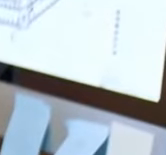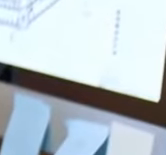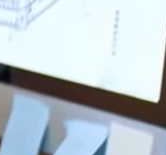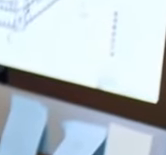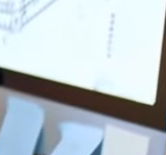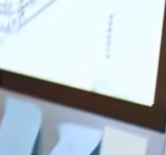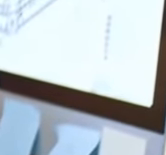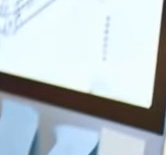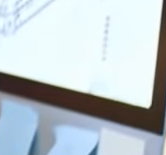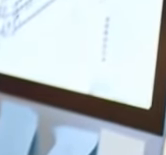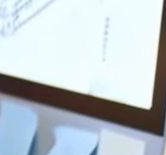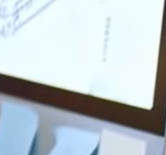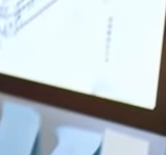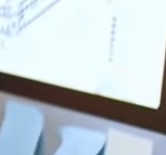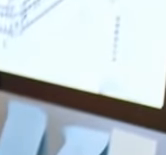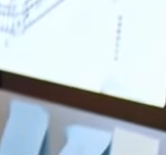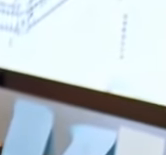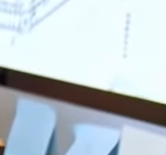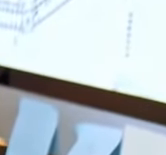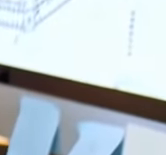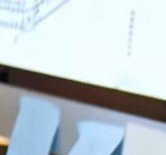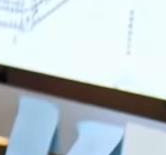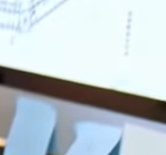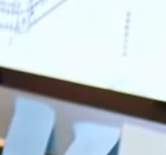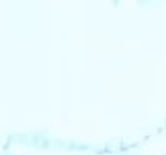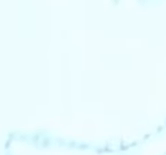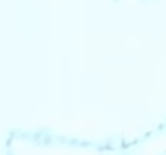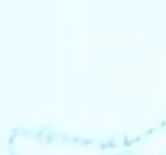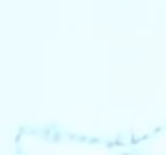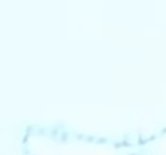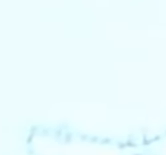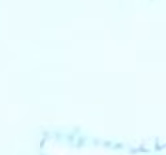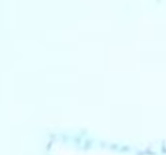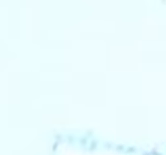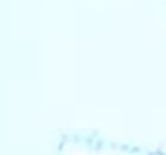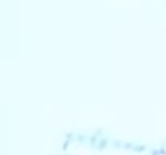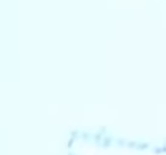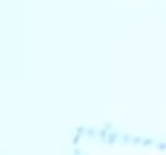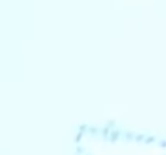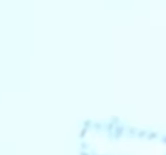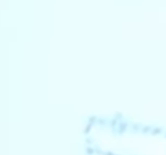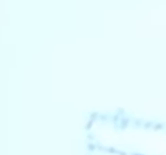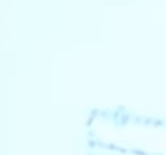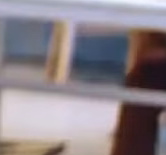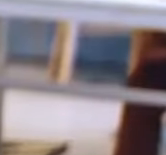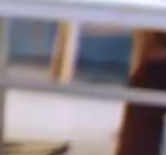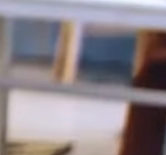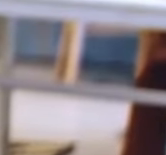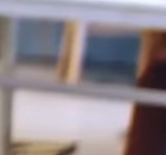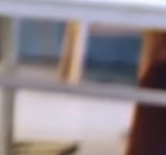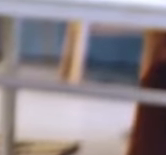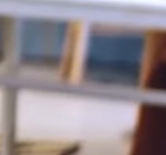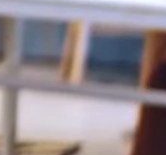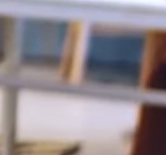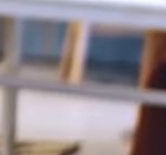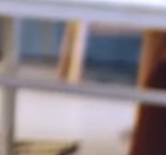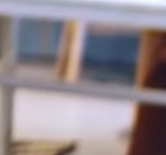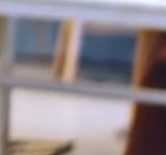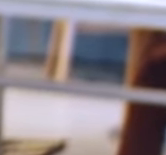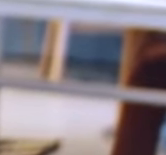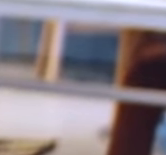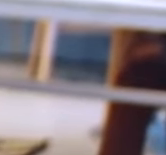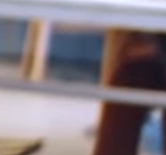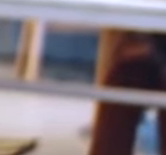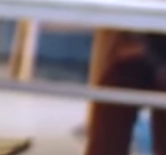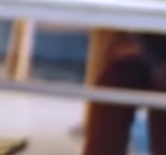I know better than anyone the difficulty of running your own business. To have a client that has a demand for a product and you know just where to